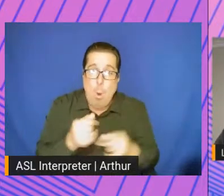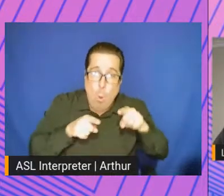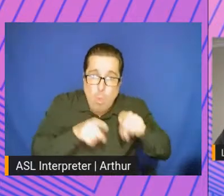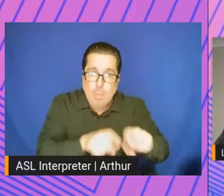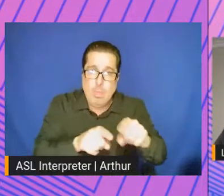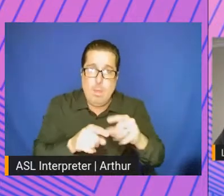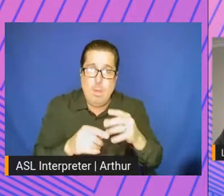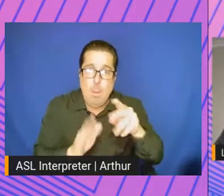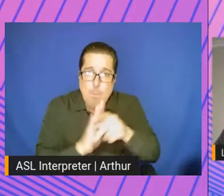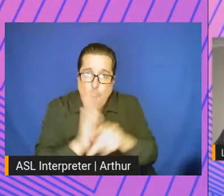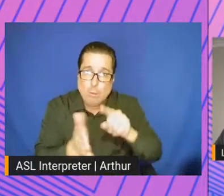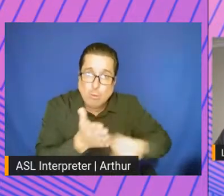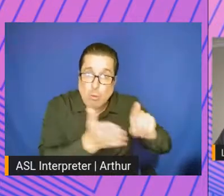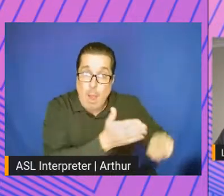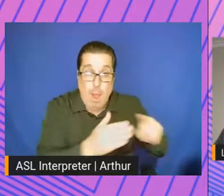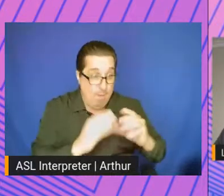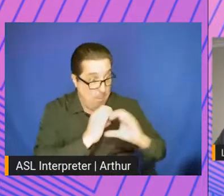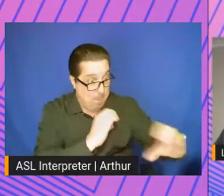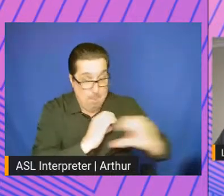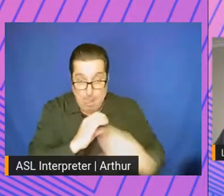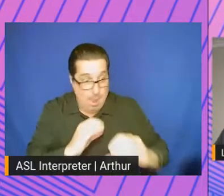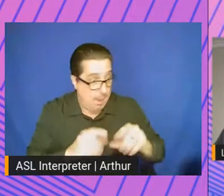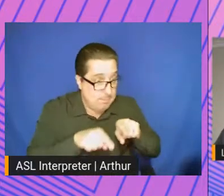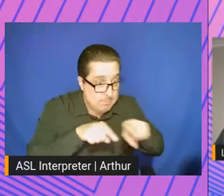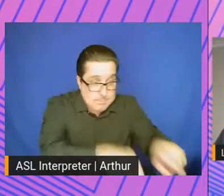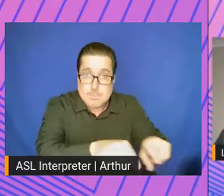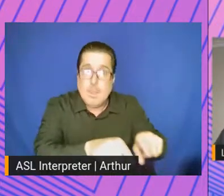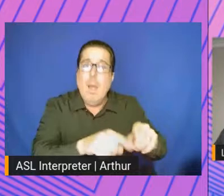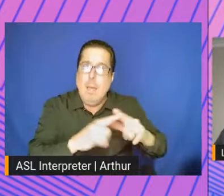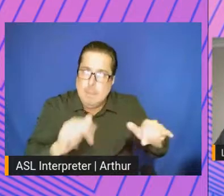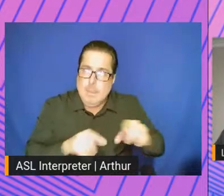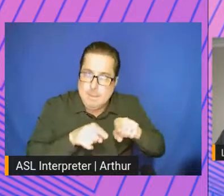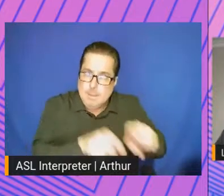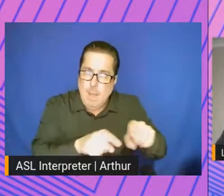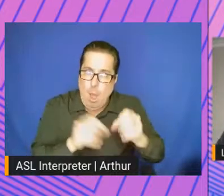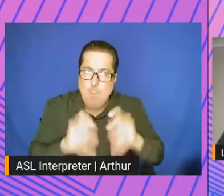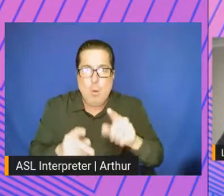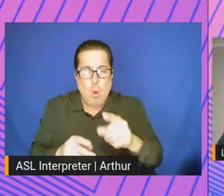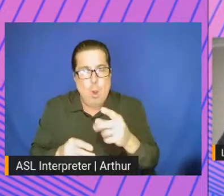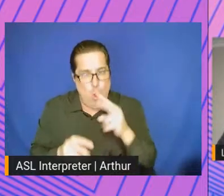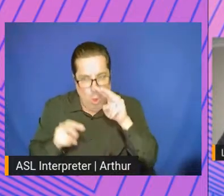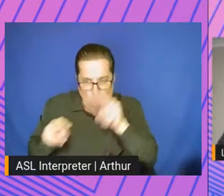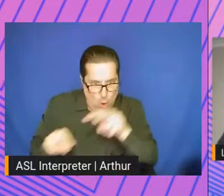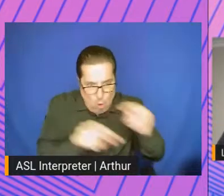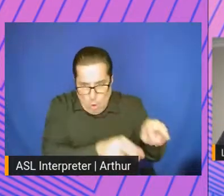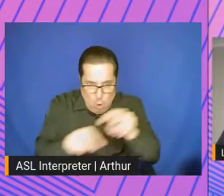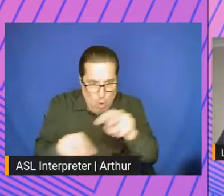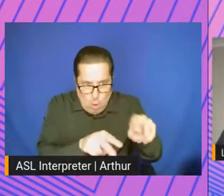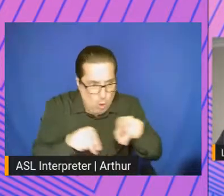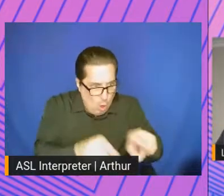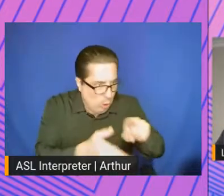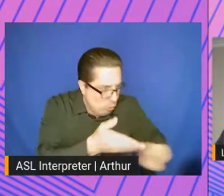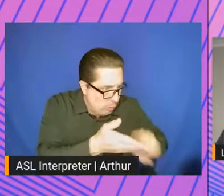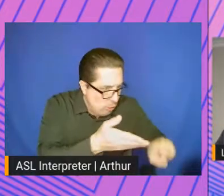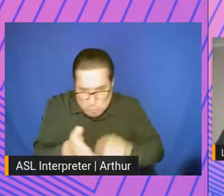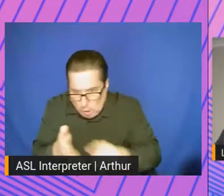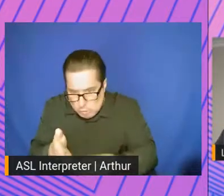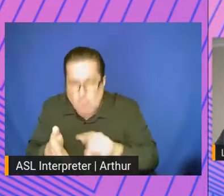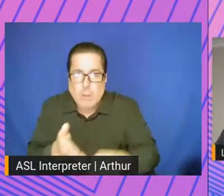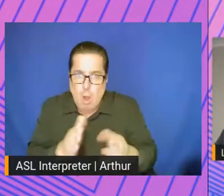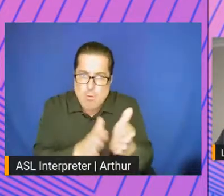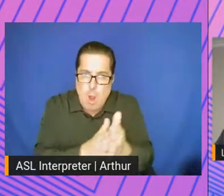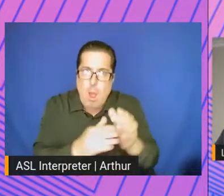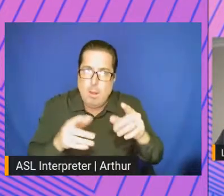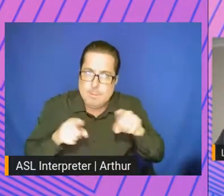checks even at the pipeline stage as well. And that would be a great opportunity for you to essentially run your checks. And I think this